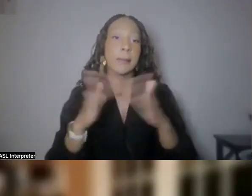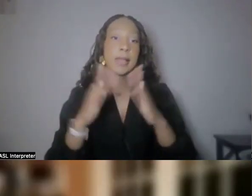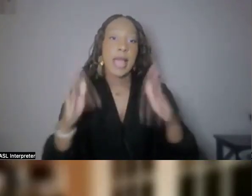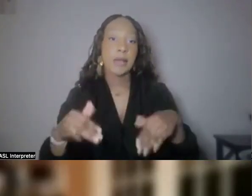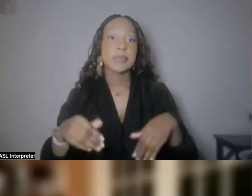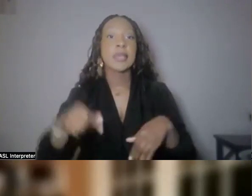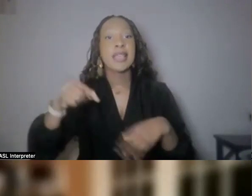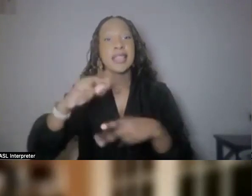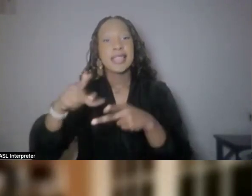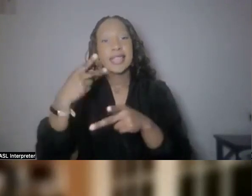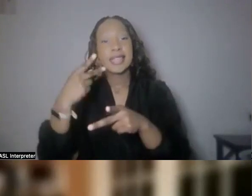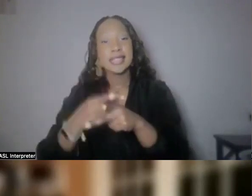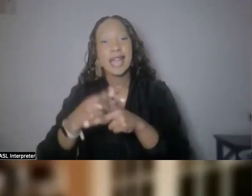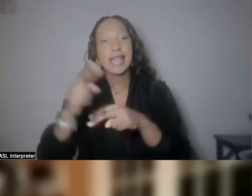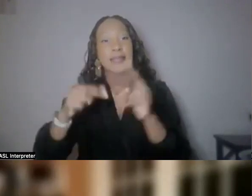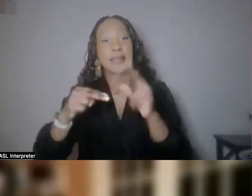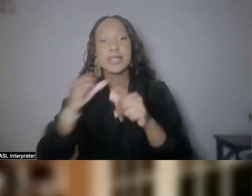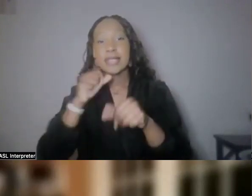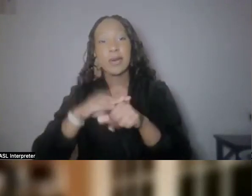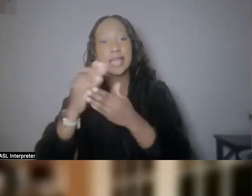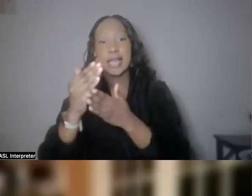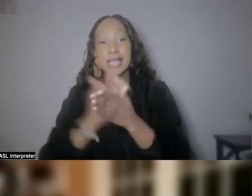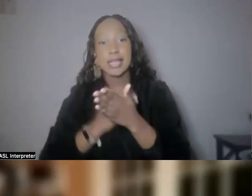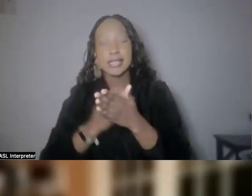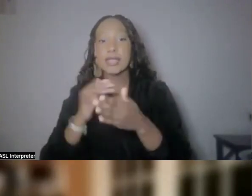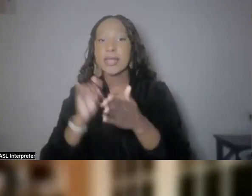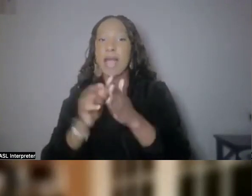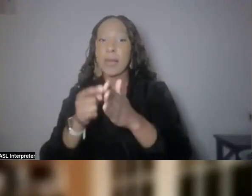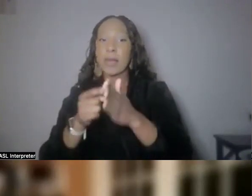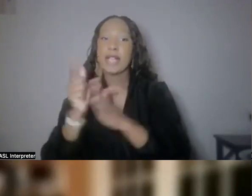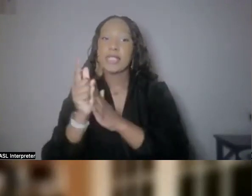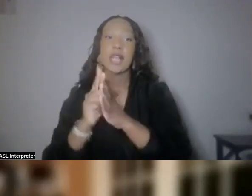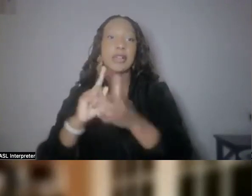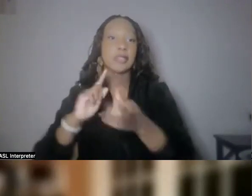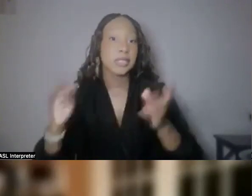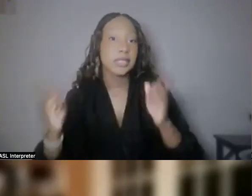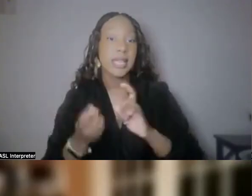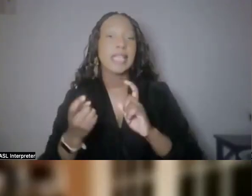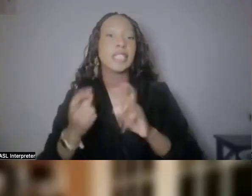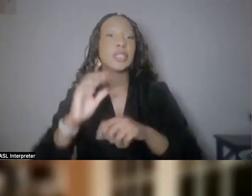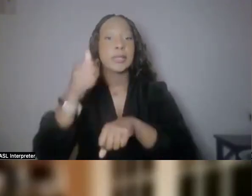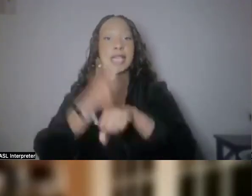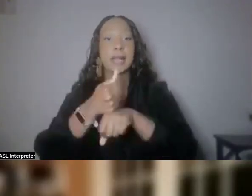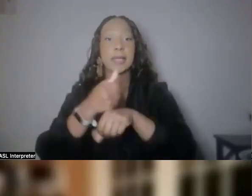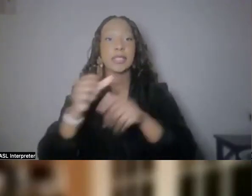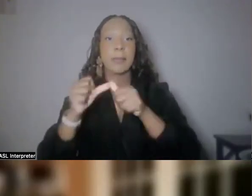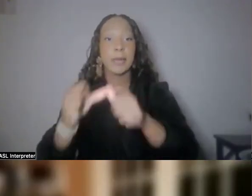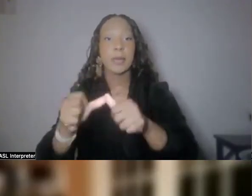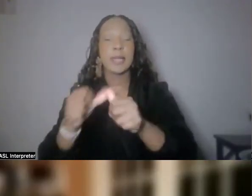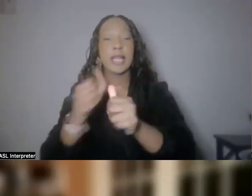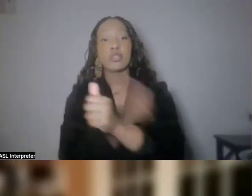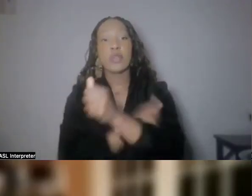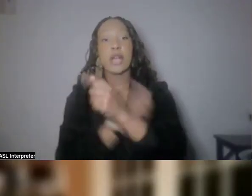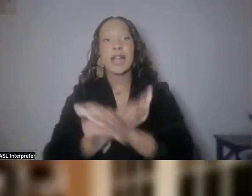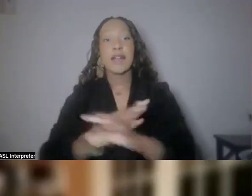kind of facility is not on that list right now, so that would require legislative change to get the permanent drug-free zone around there. The temporary ones, which have been in the